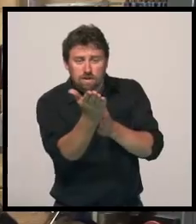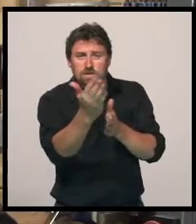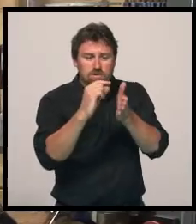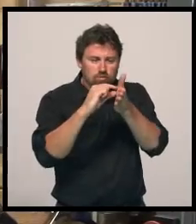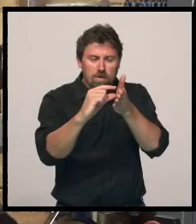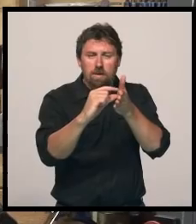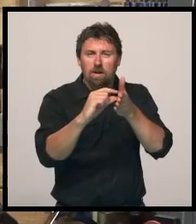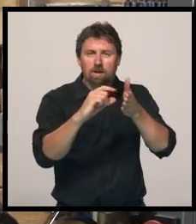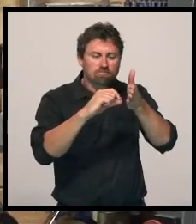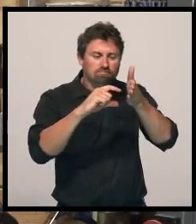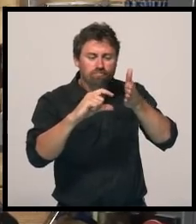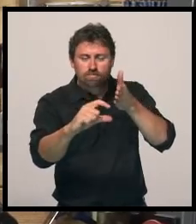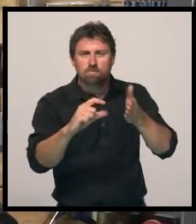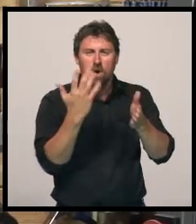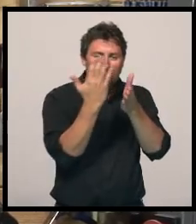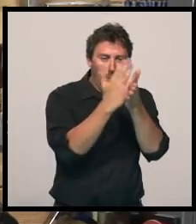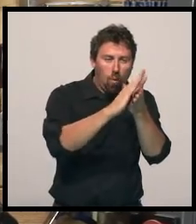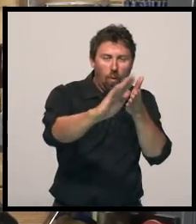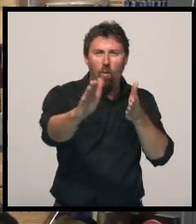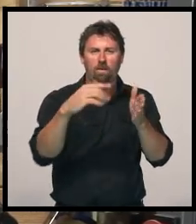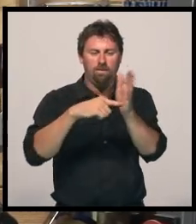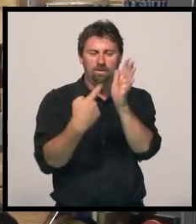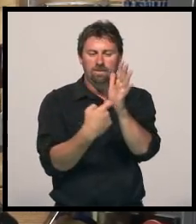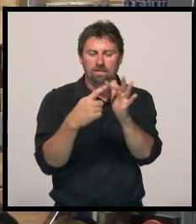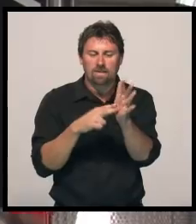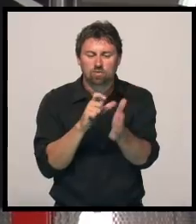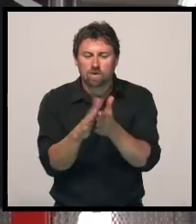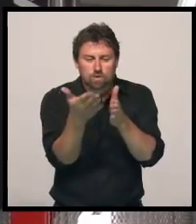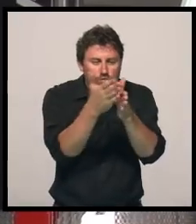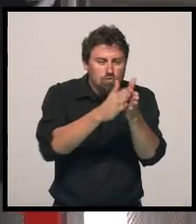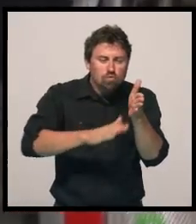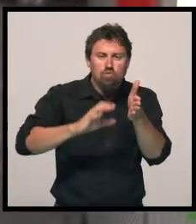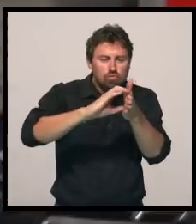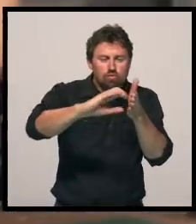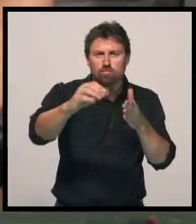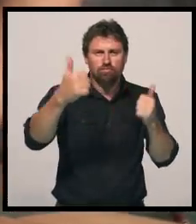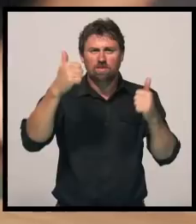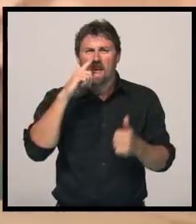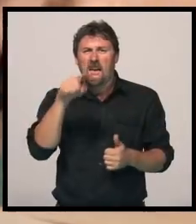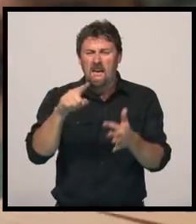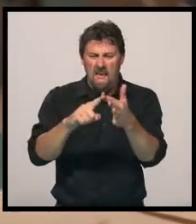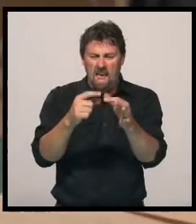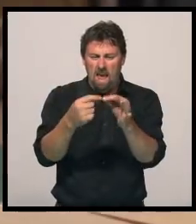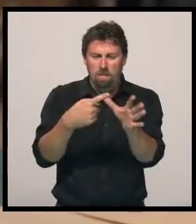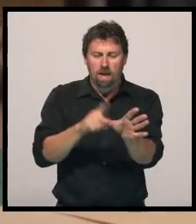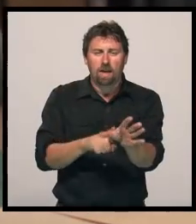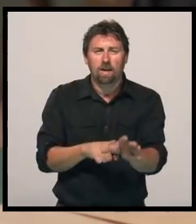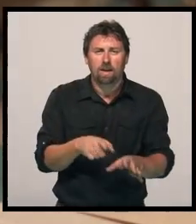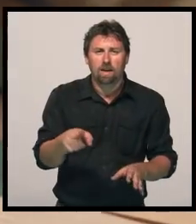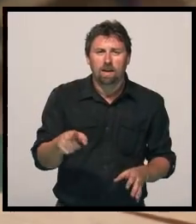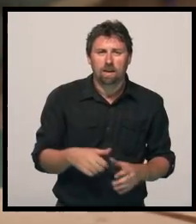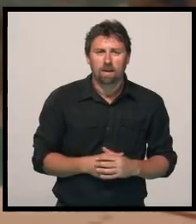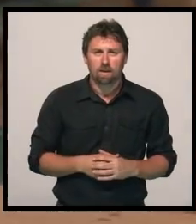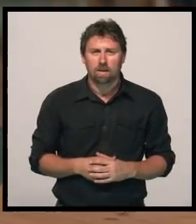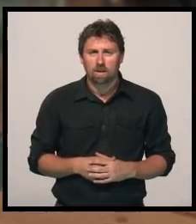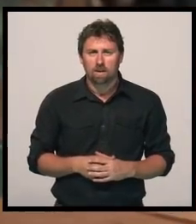straight rebates, can do curves, all sorts of trenching with those. They're on eBay. I think Clifton